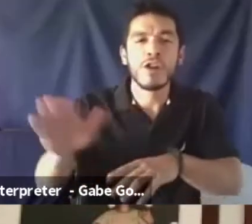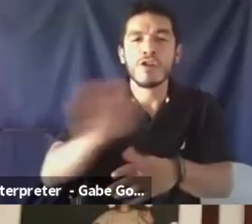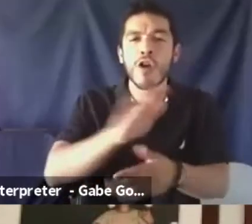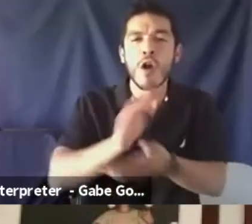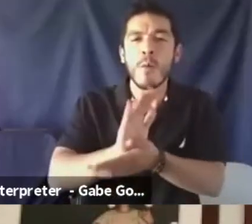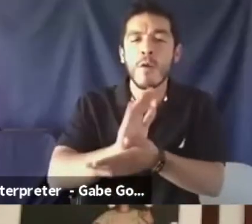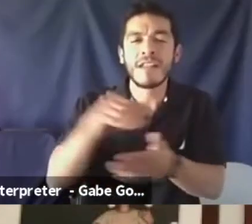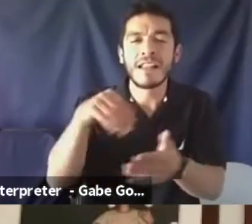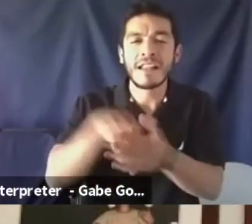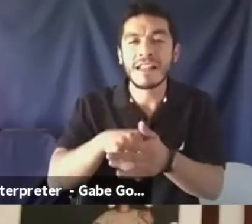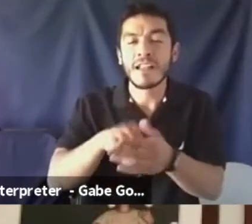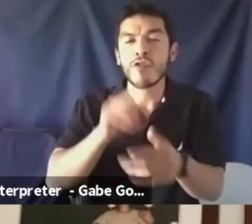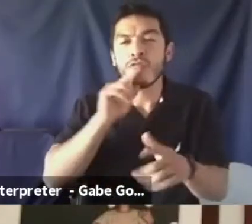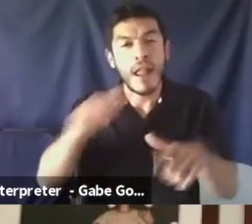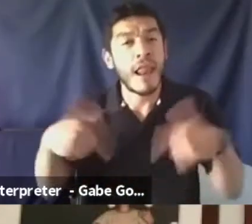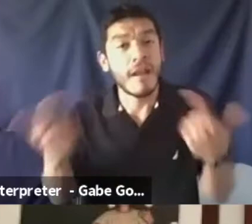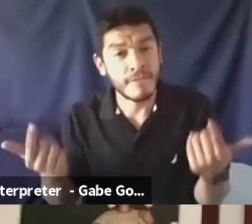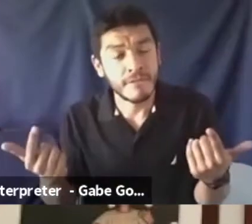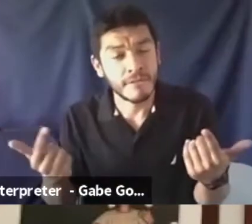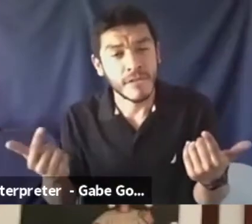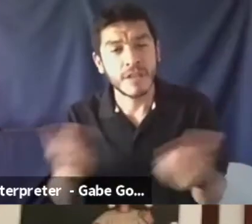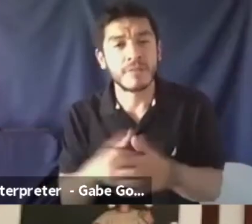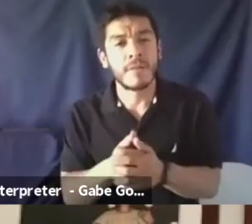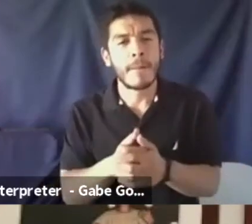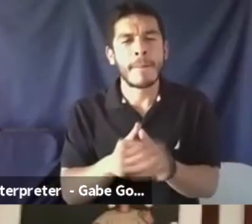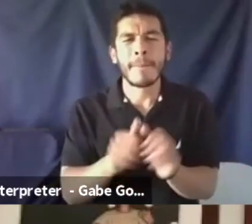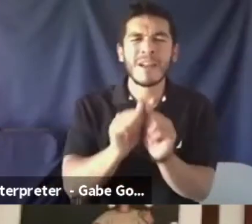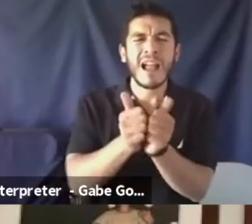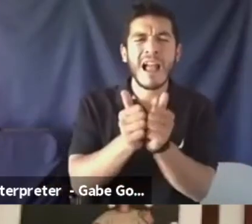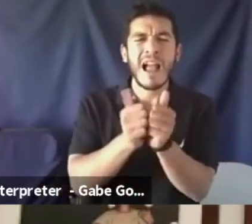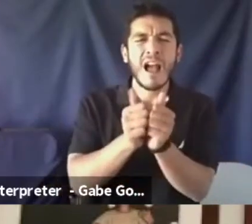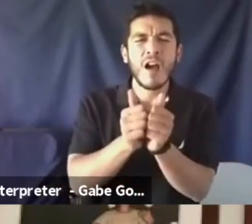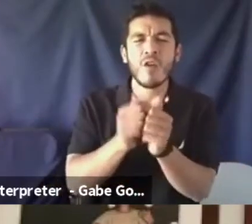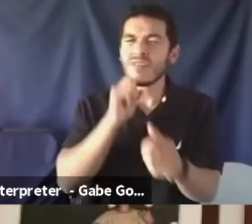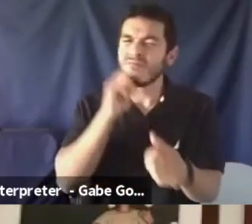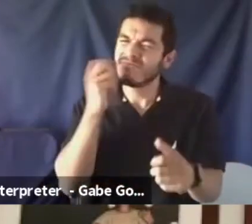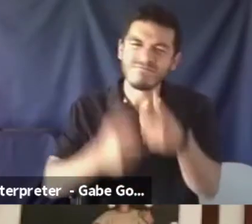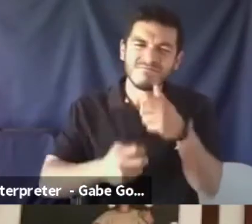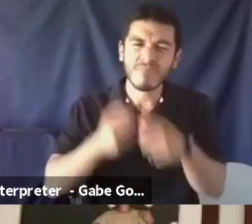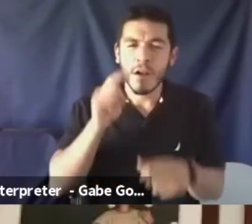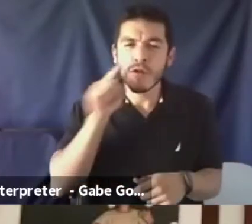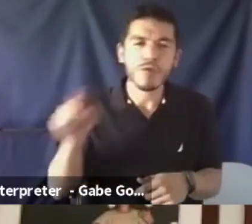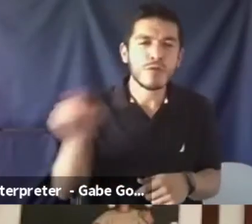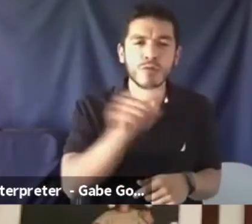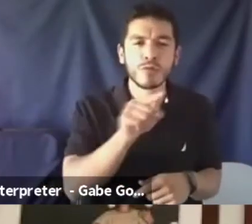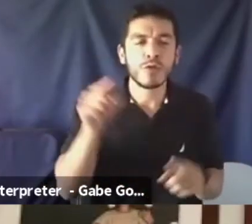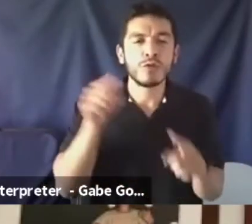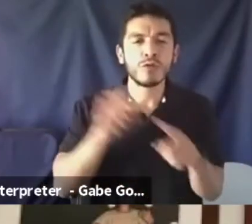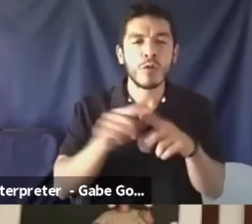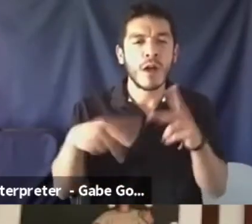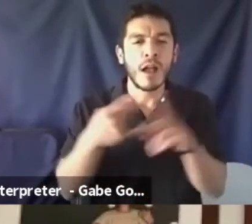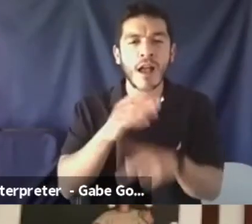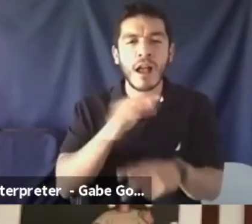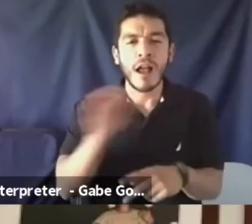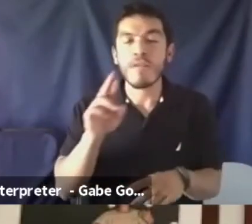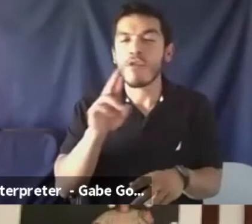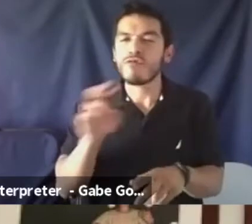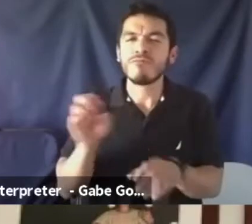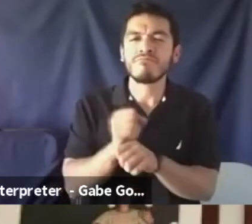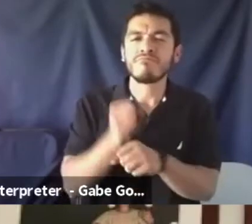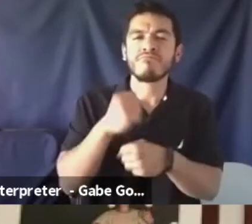in, reality, how difficult was it for you to kind of